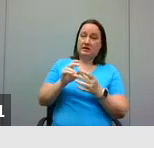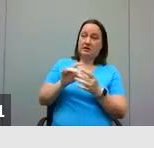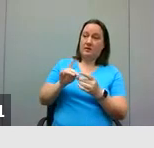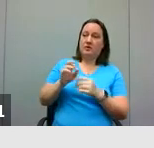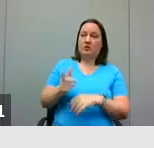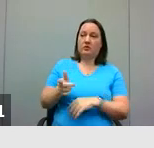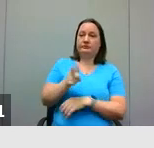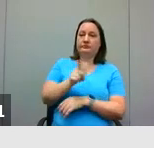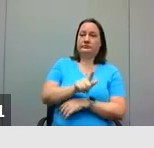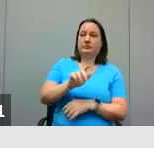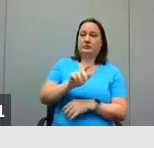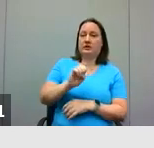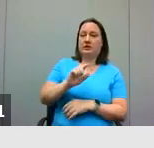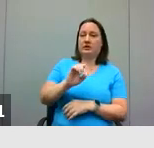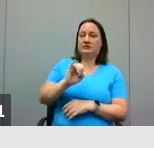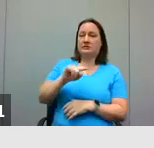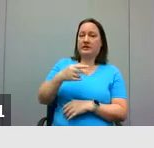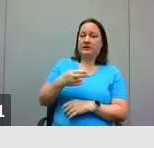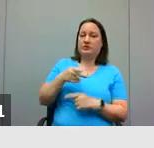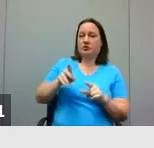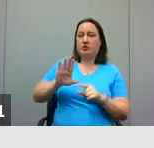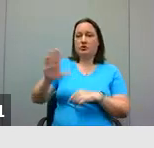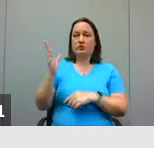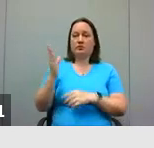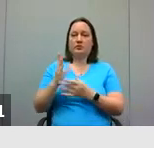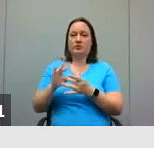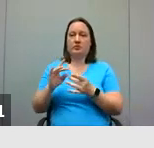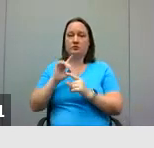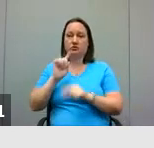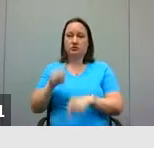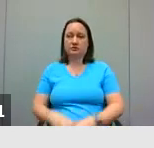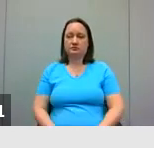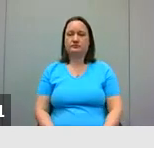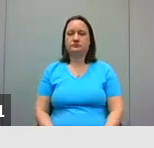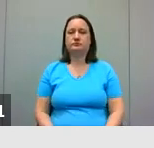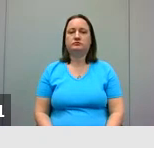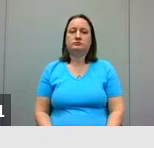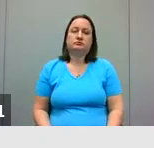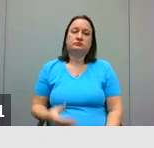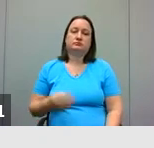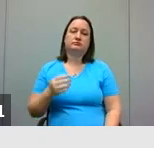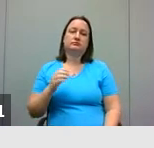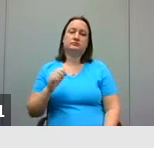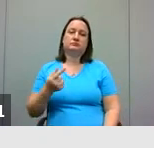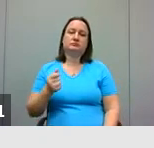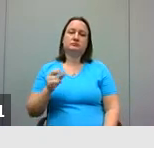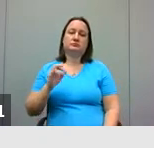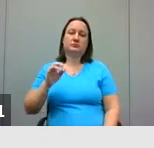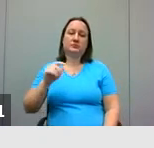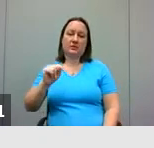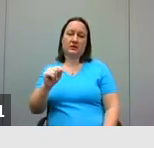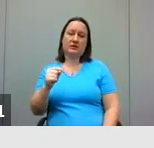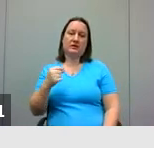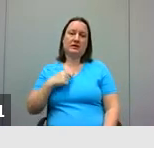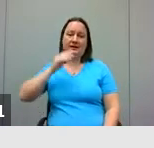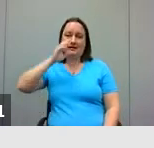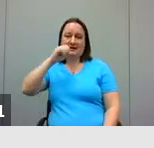Which do you want to feel best about? I guess I'll just turn it over to Elizabeth, just